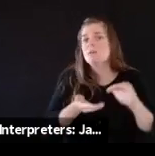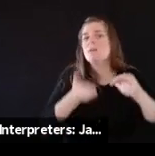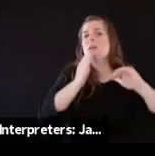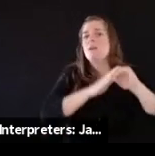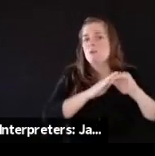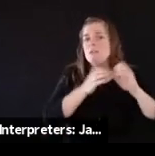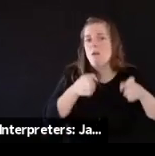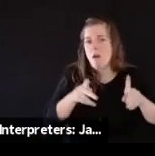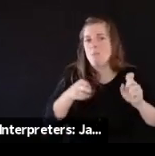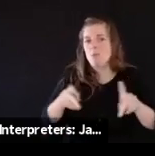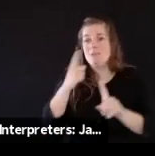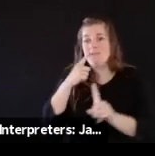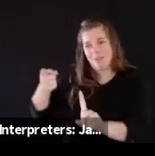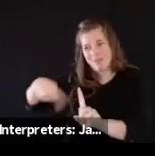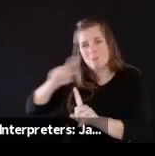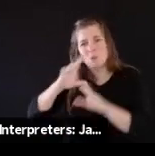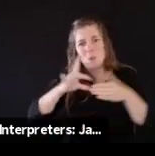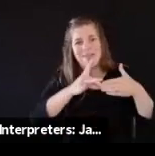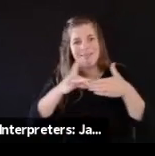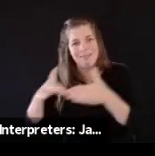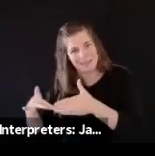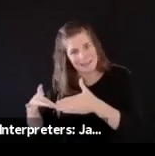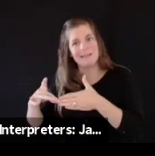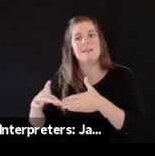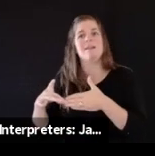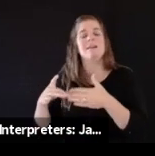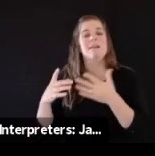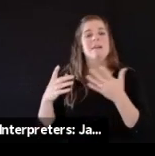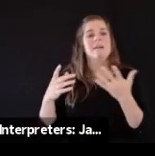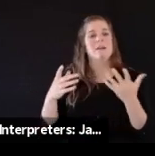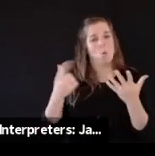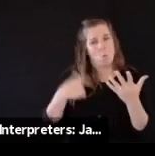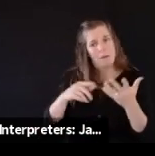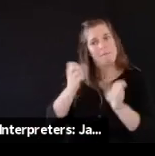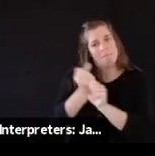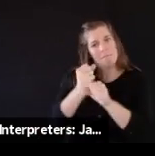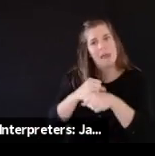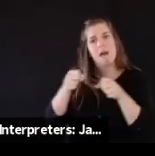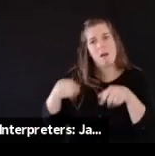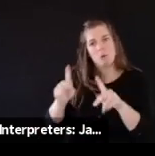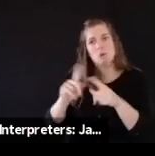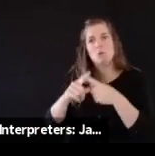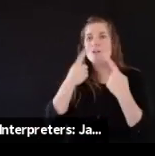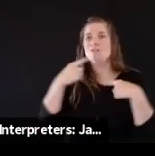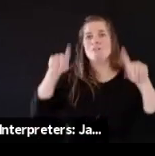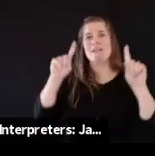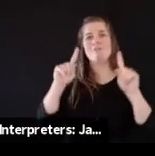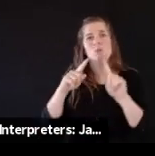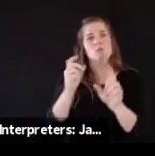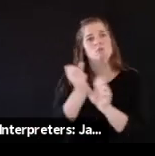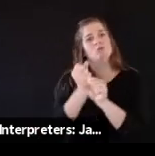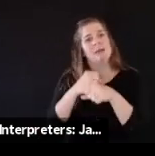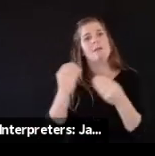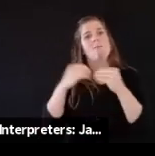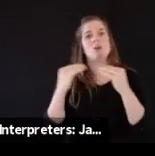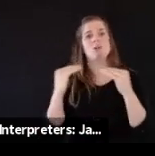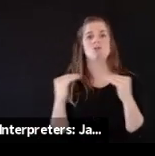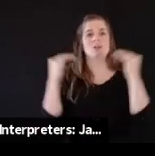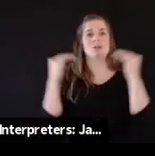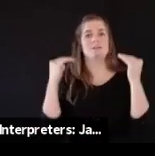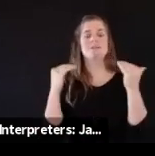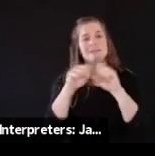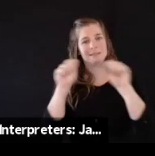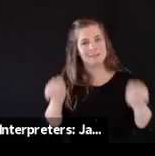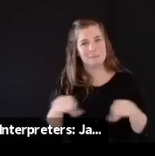to lead and participate in civic affairs, we have an opportunity to achieve a more just society. So among our